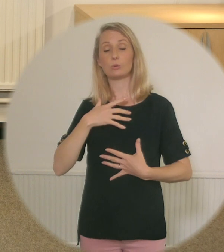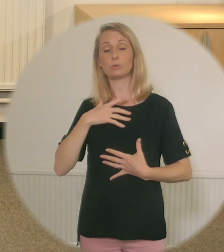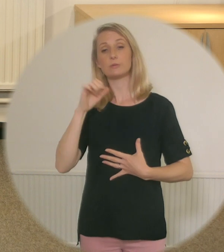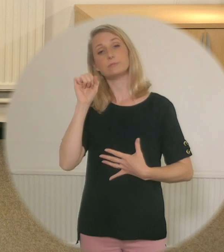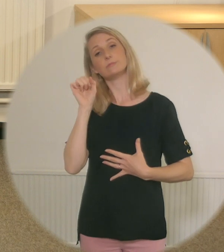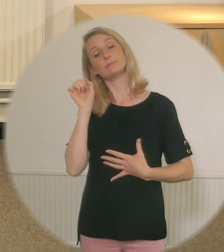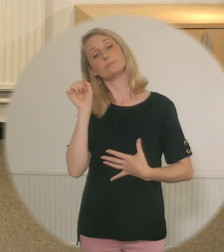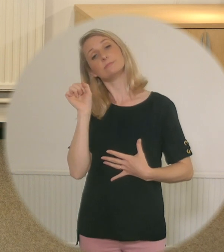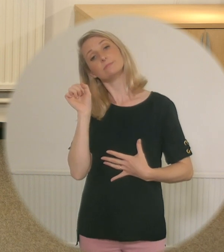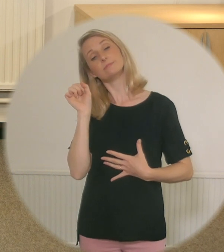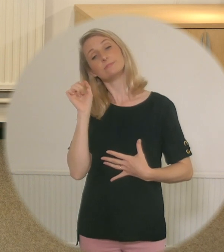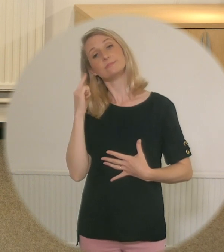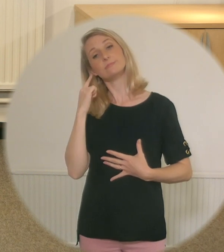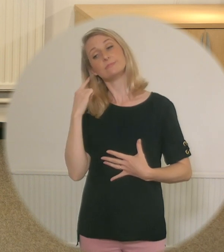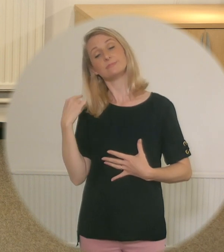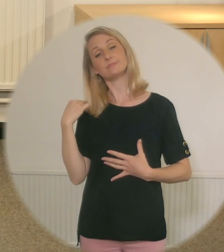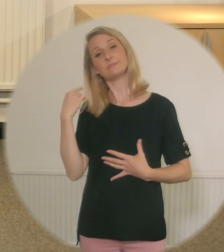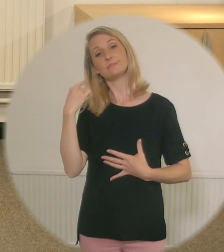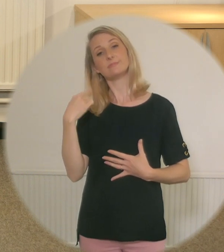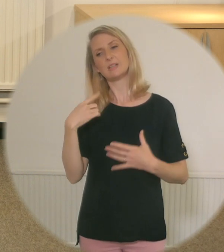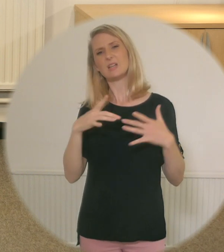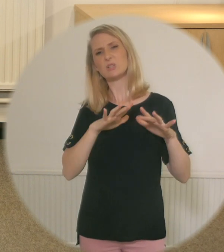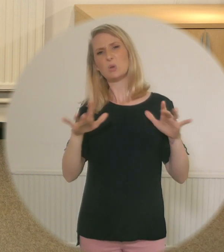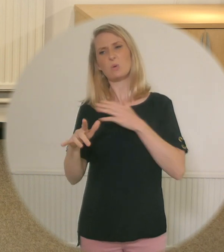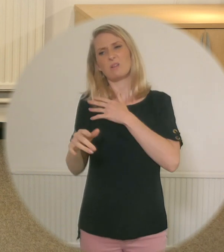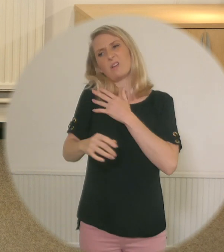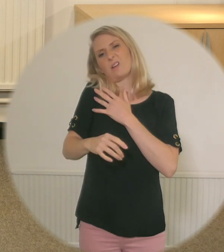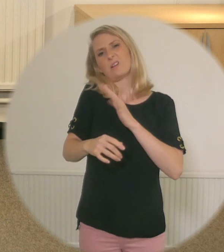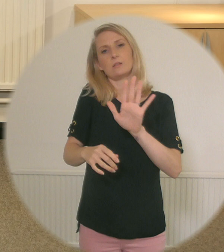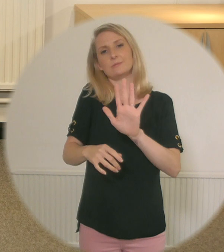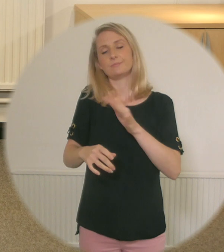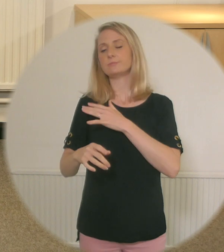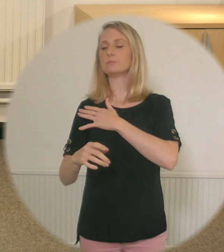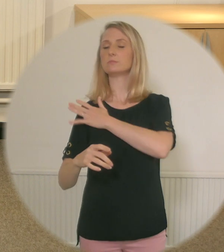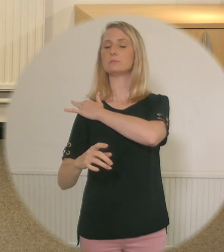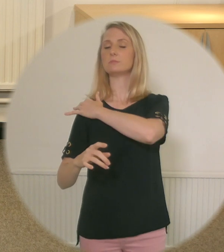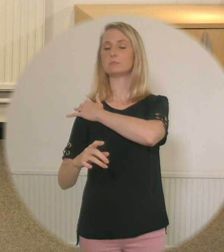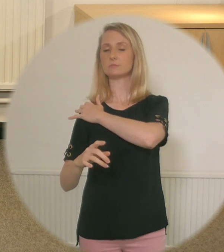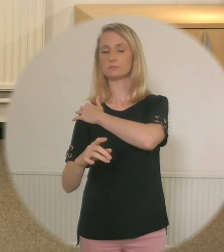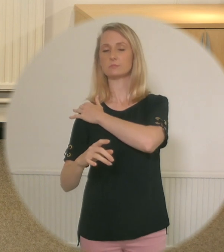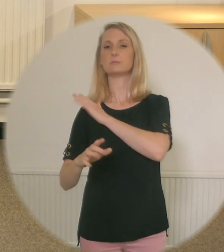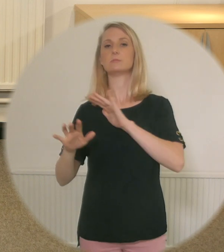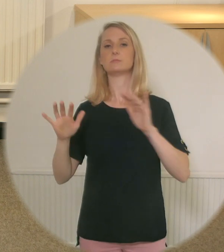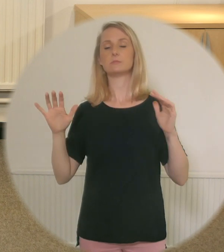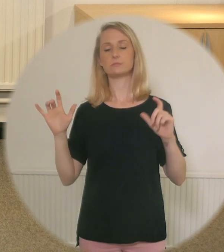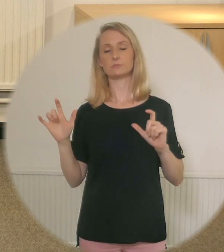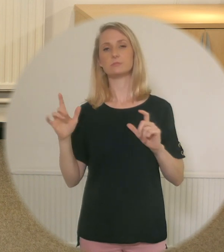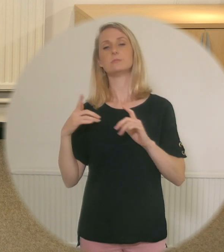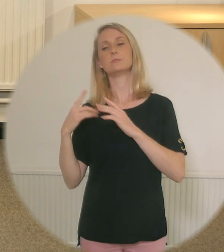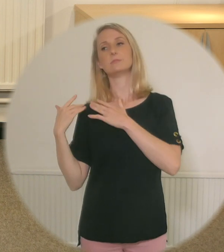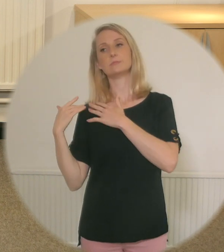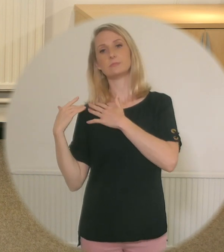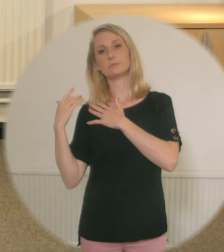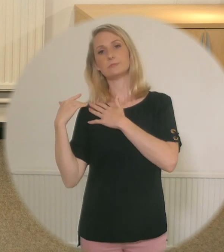shoulder. Make sure that you don't tense your shoulder when you do this. Keep the shoulders soft. Coming back to the